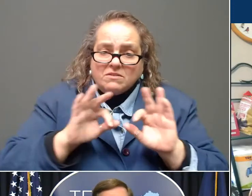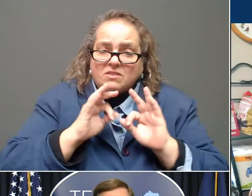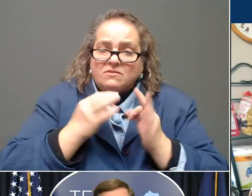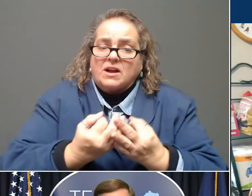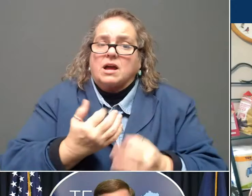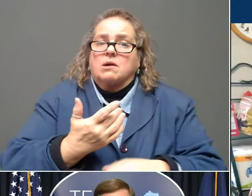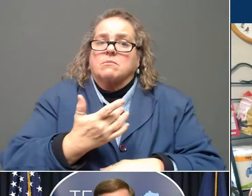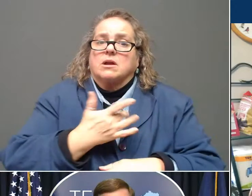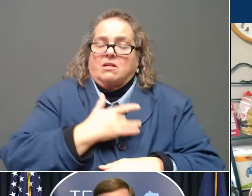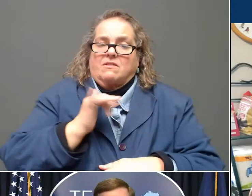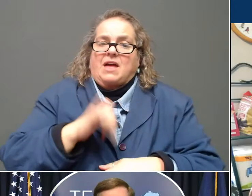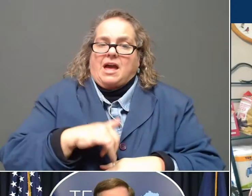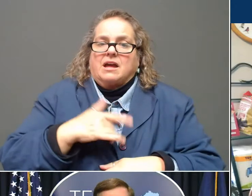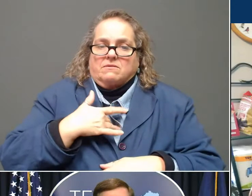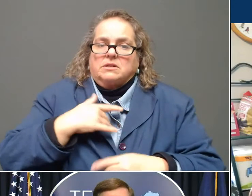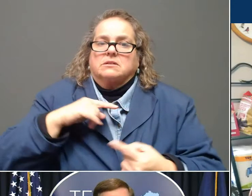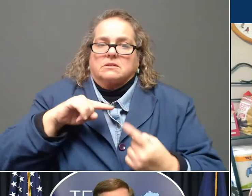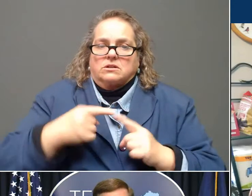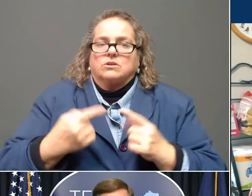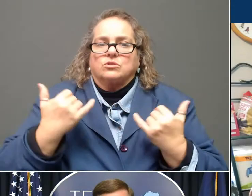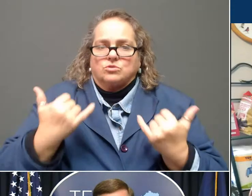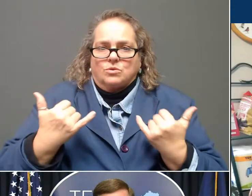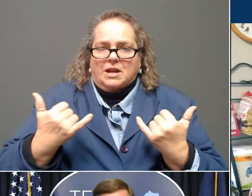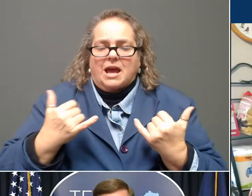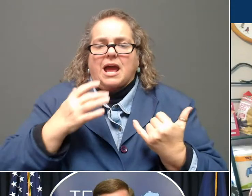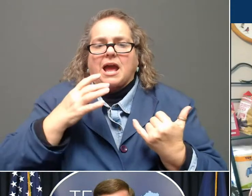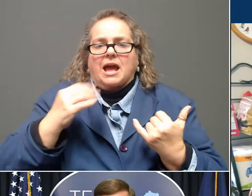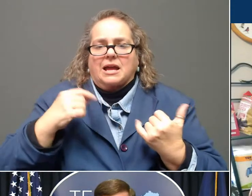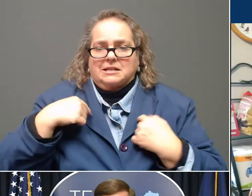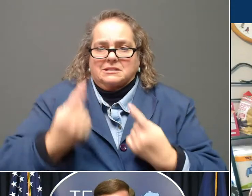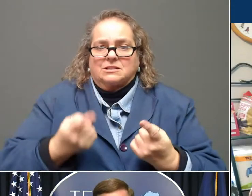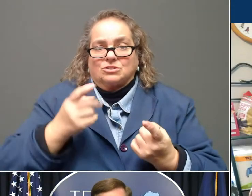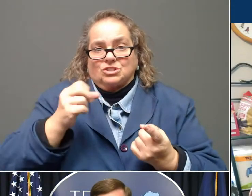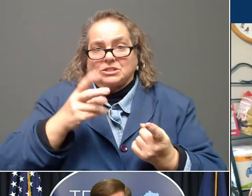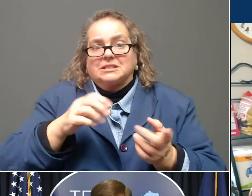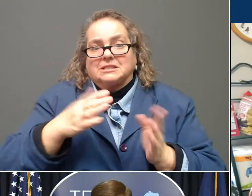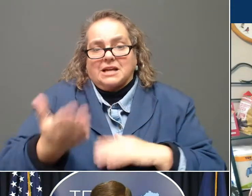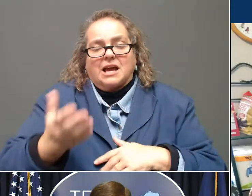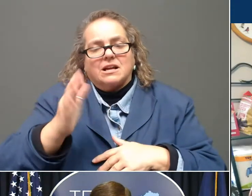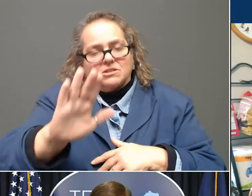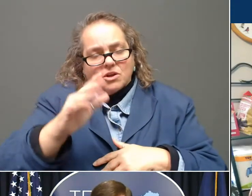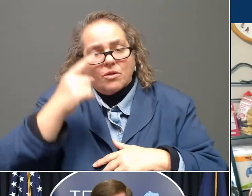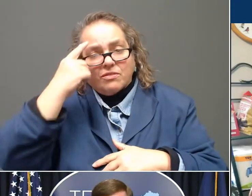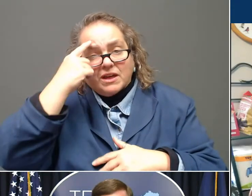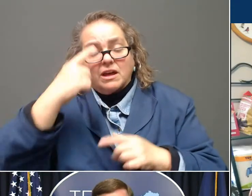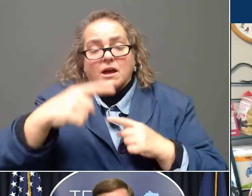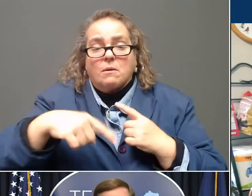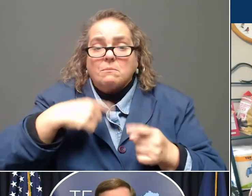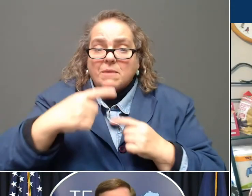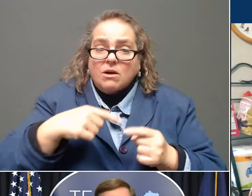stepdaughter, Sandy Curl, her stepson, J.C. Spiegel, 6 grandchildren, and 14